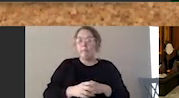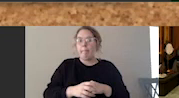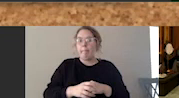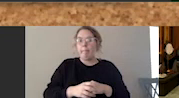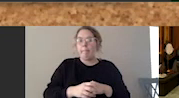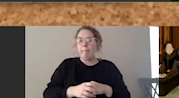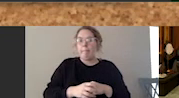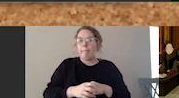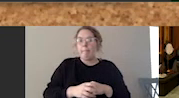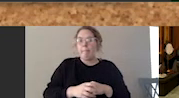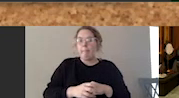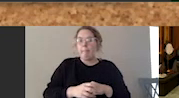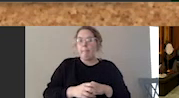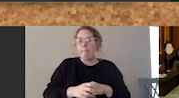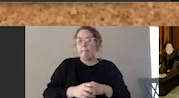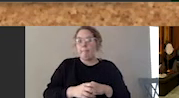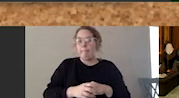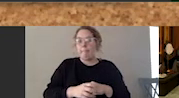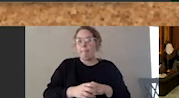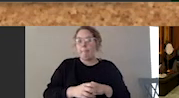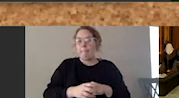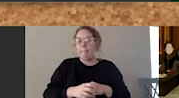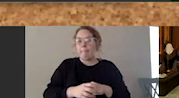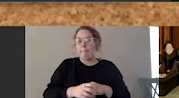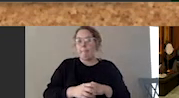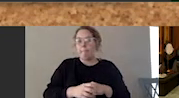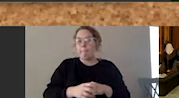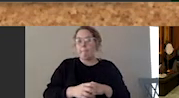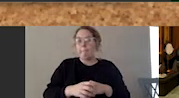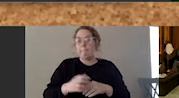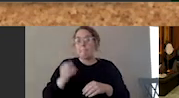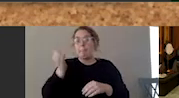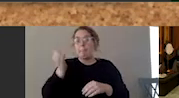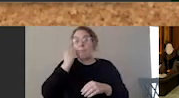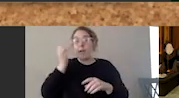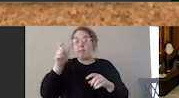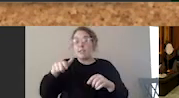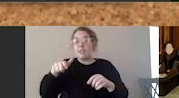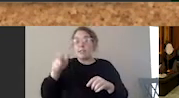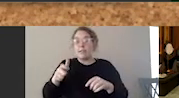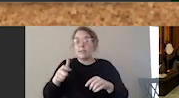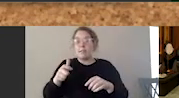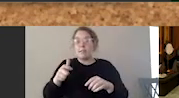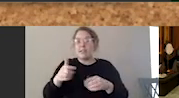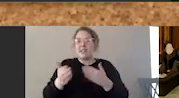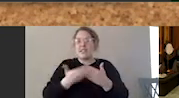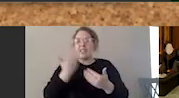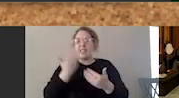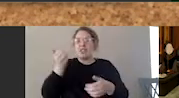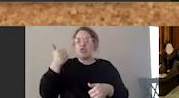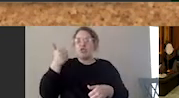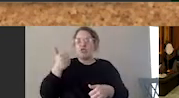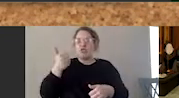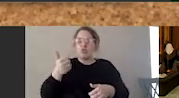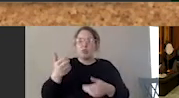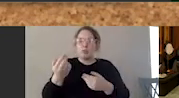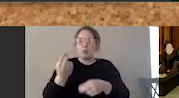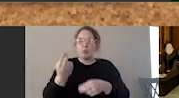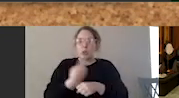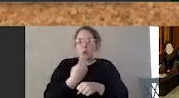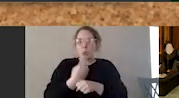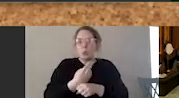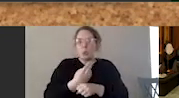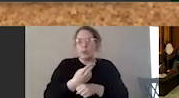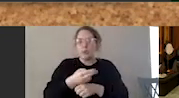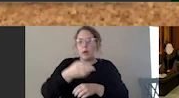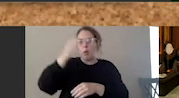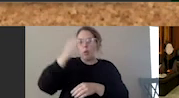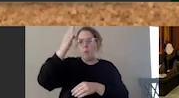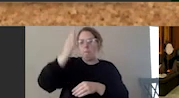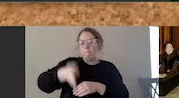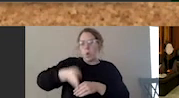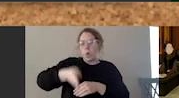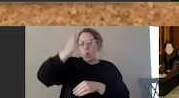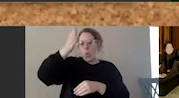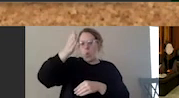horizontal slash that's above the enter key, and we give it a name. So we can call this